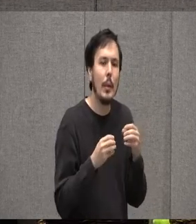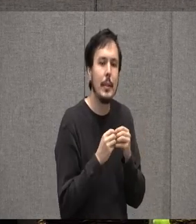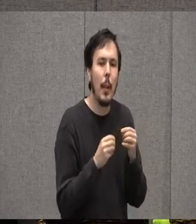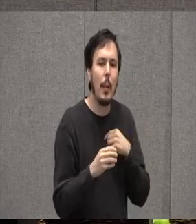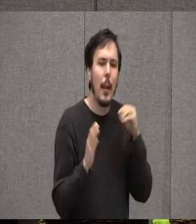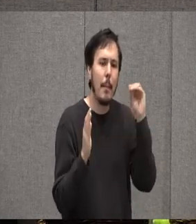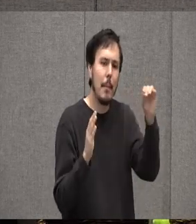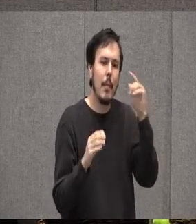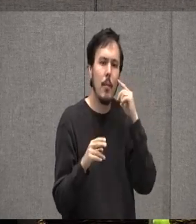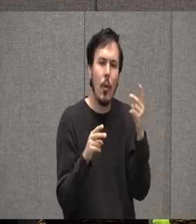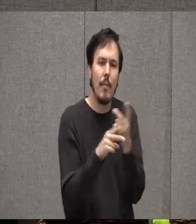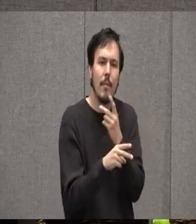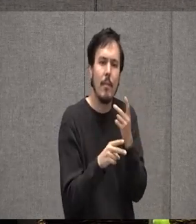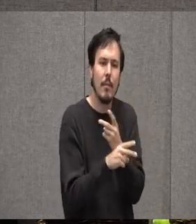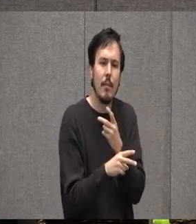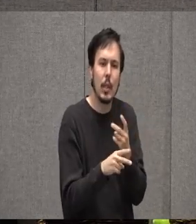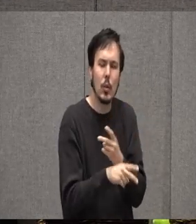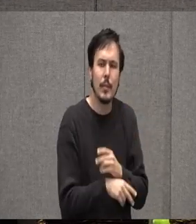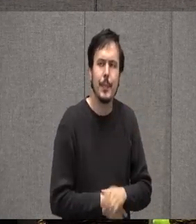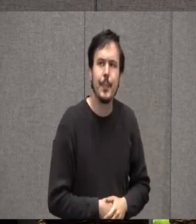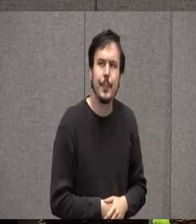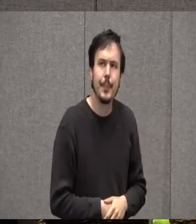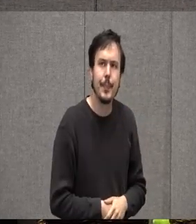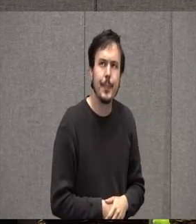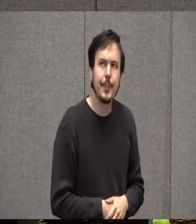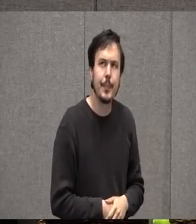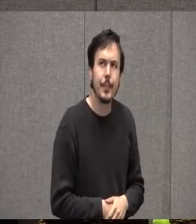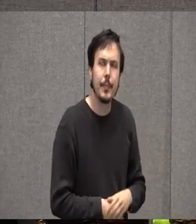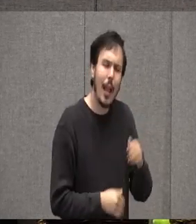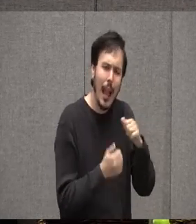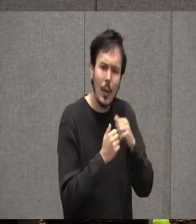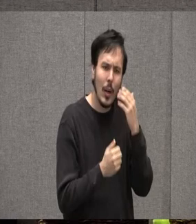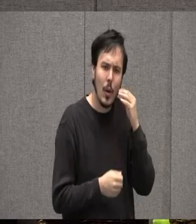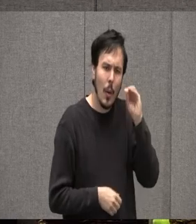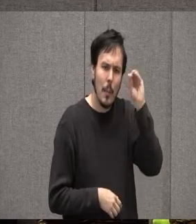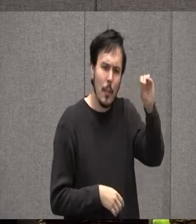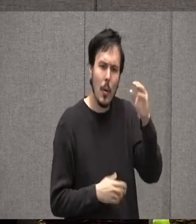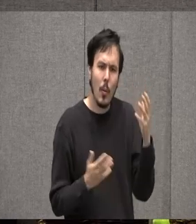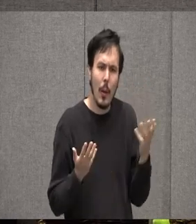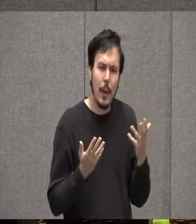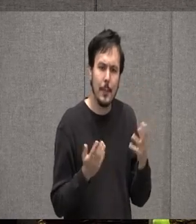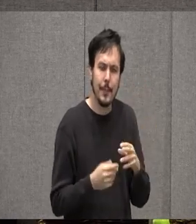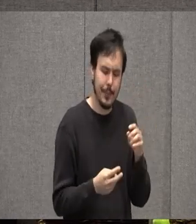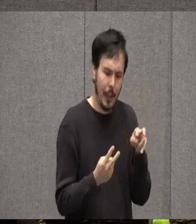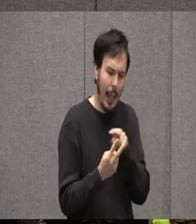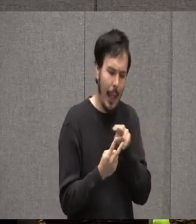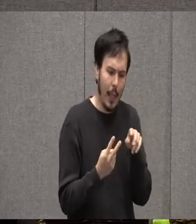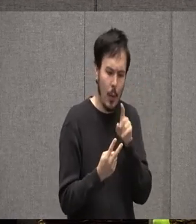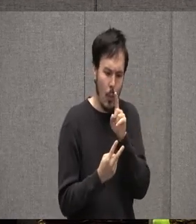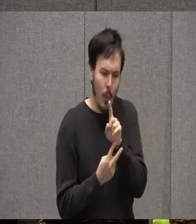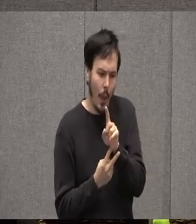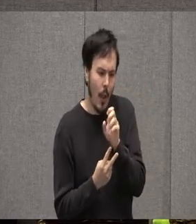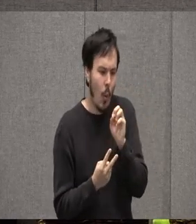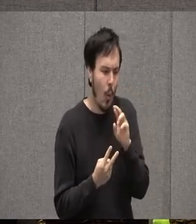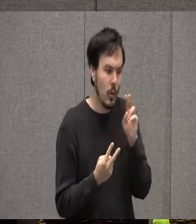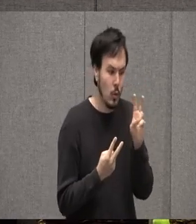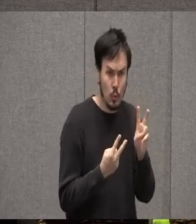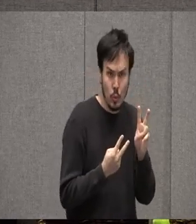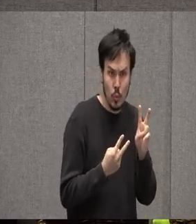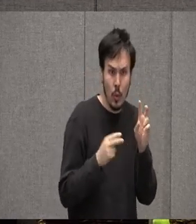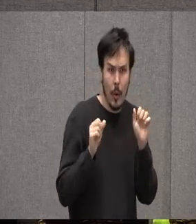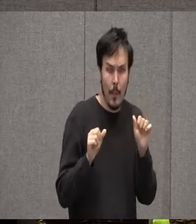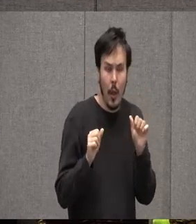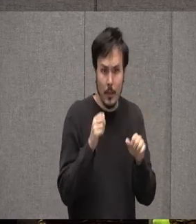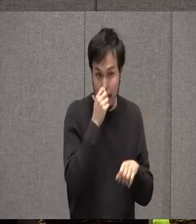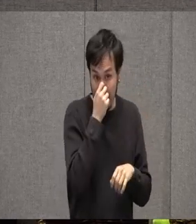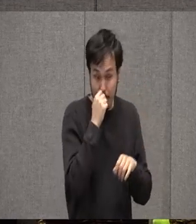was thinking about this, well, how could I know what to put in there? I know it's got to either be a one or a two, but then I